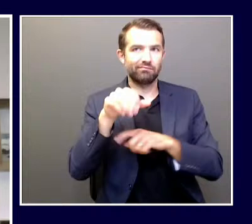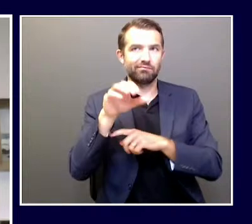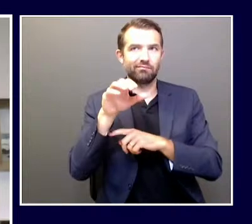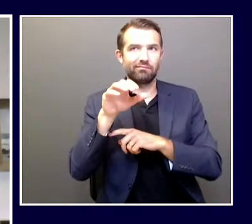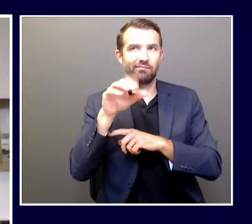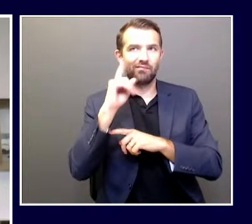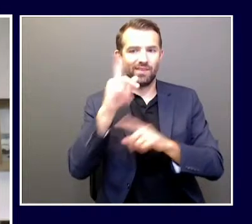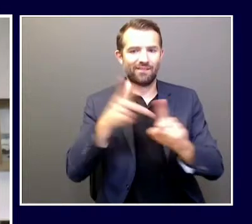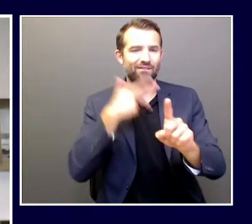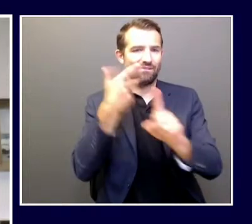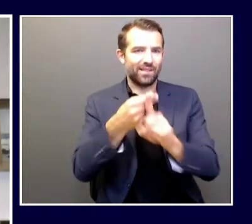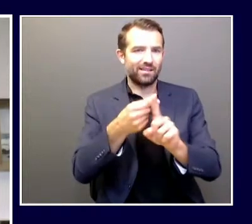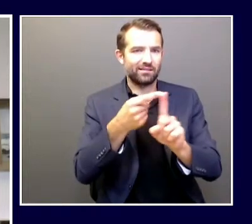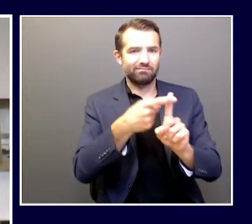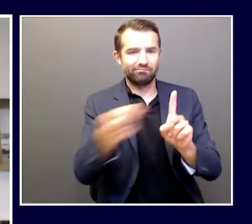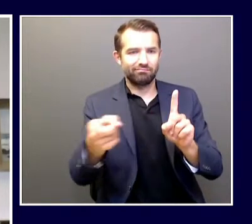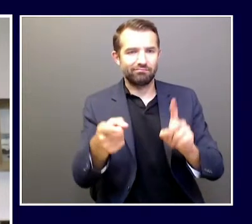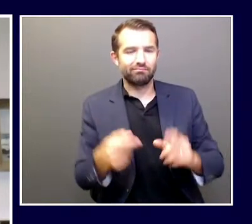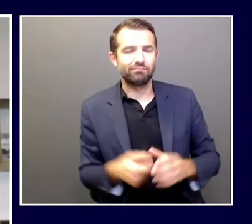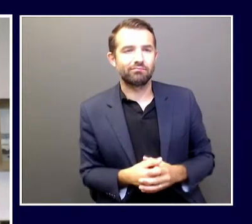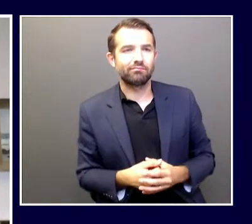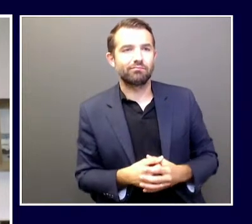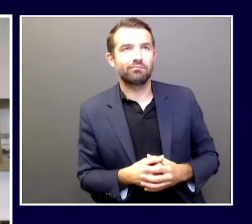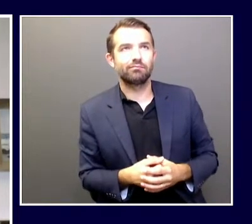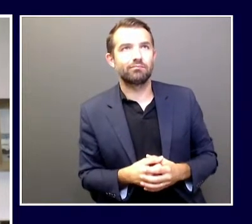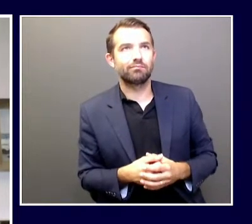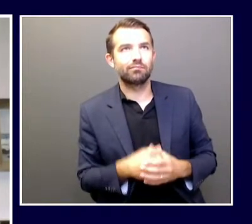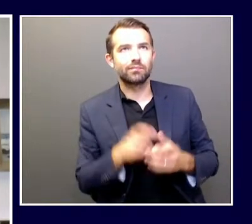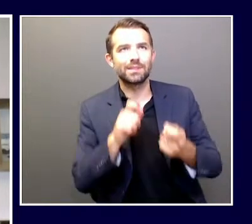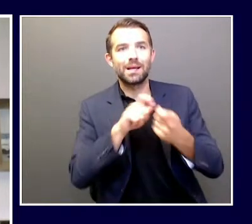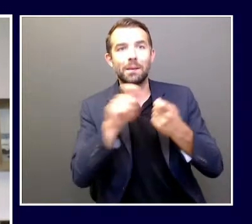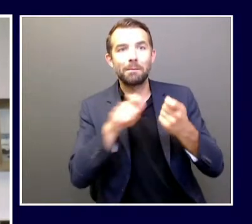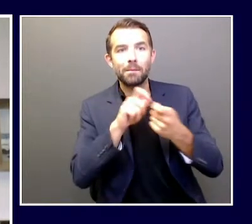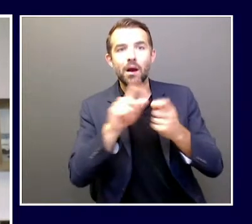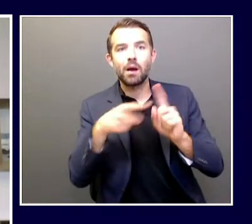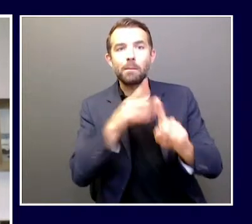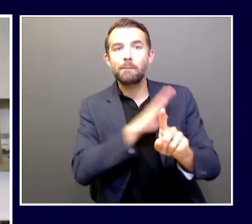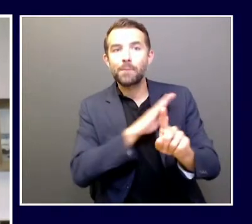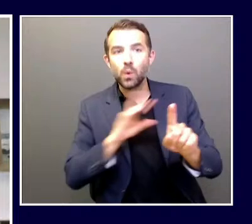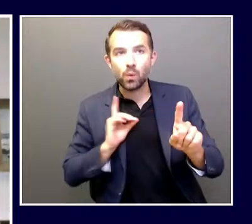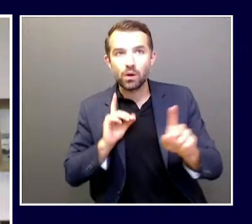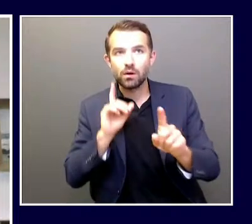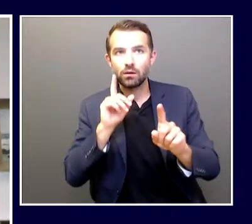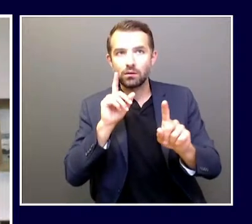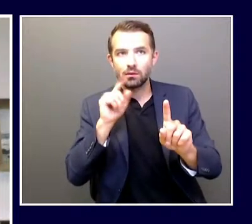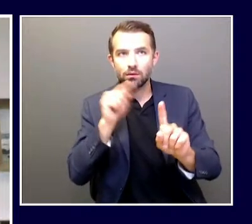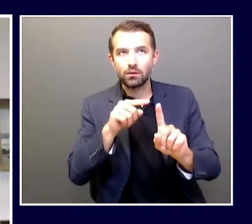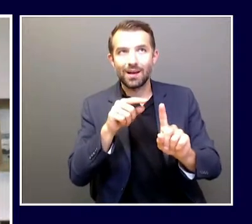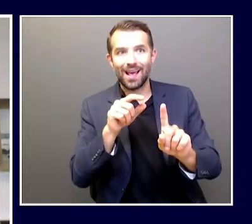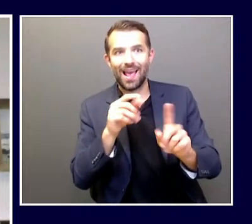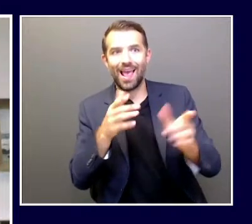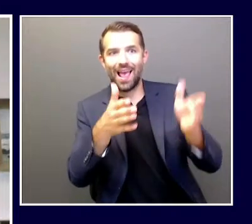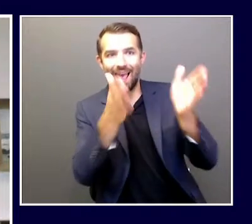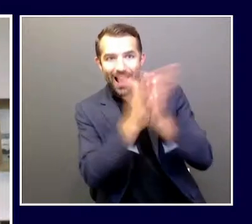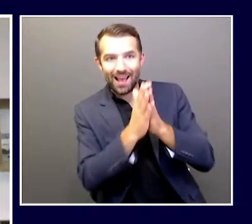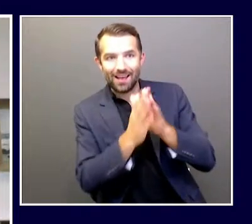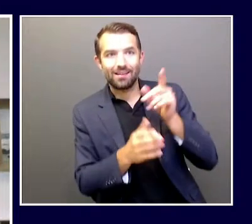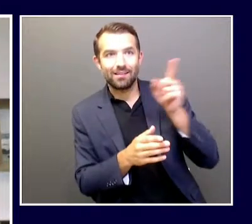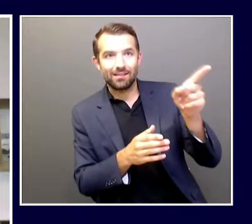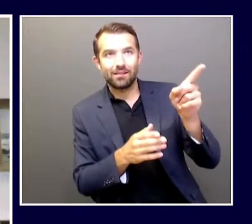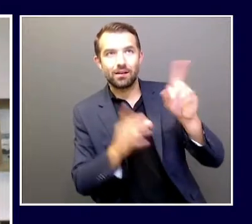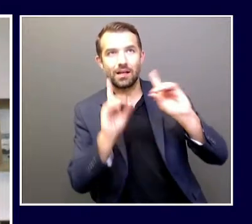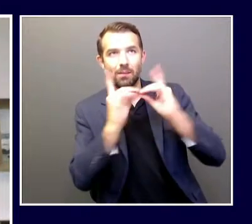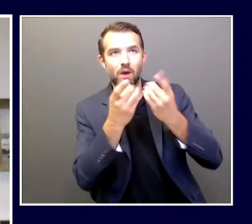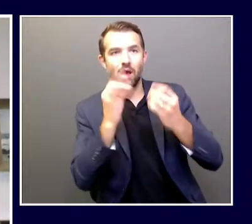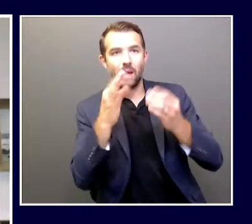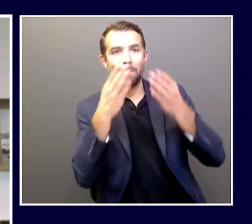refer the specific questions there to the EMS or to the Department of Public Safety. The way, Rosalind, that I understood